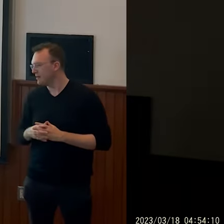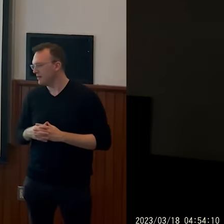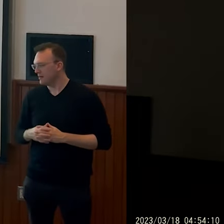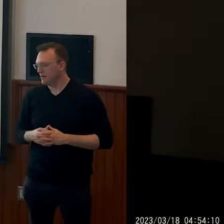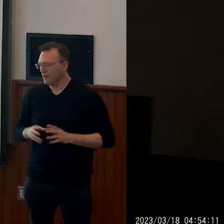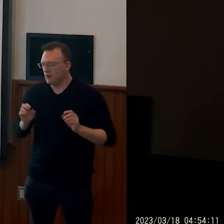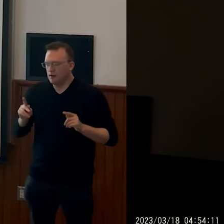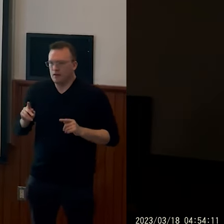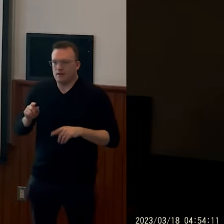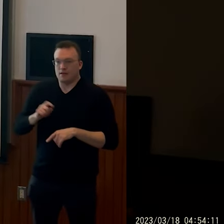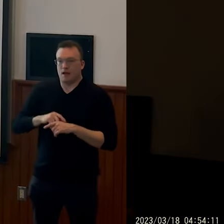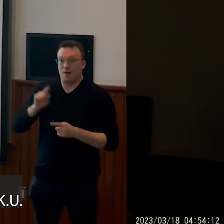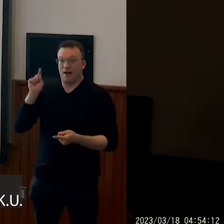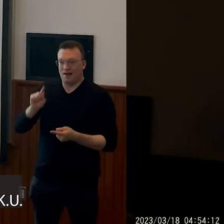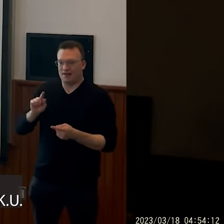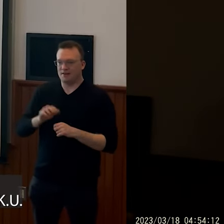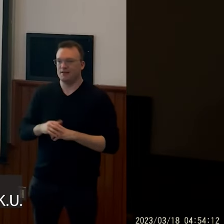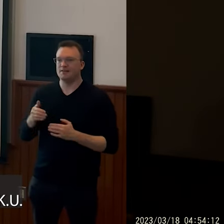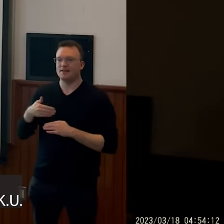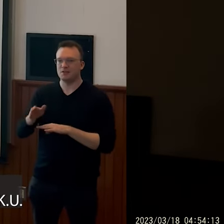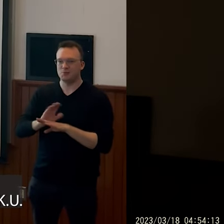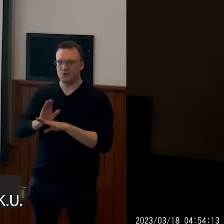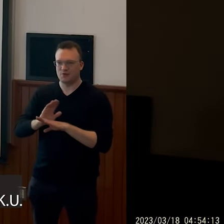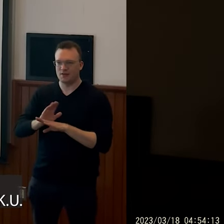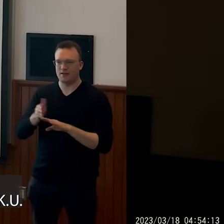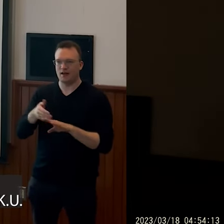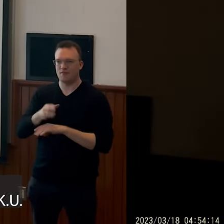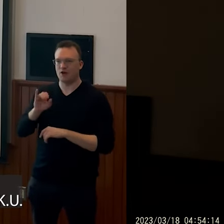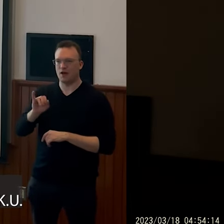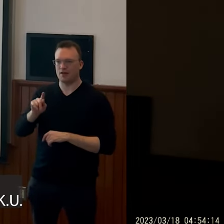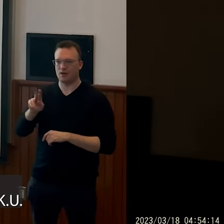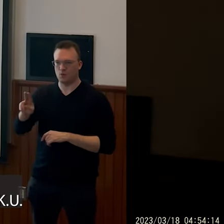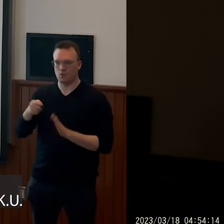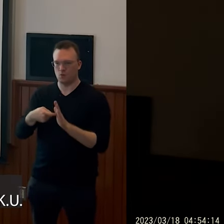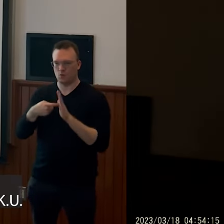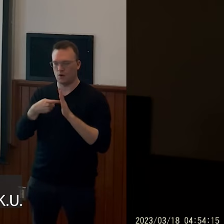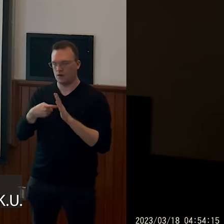Yeah. Quickly, the next film after IKU, it took me,